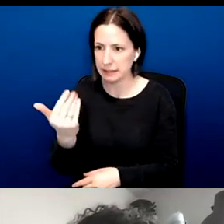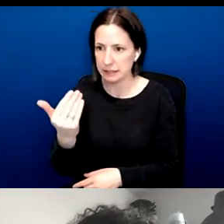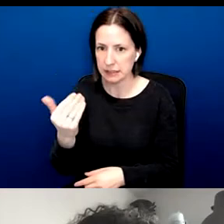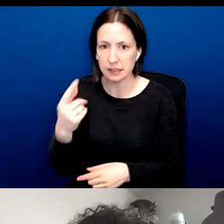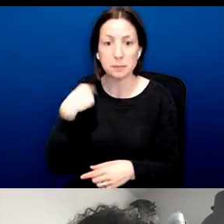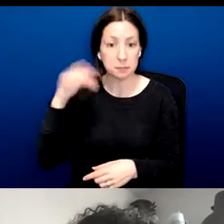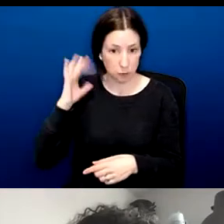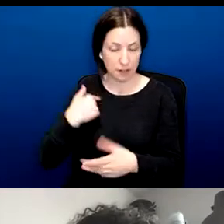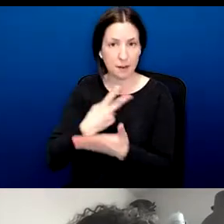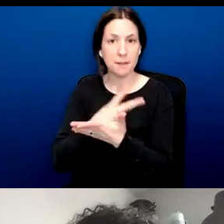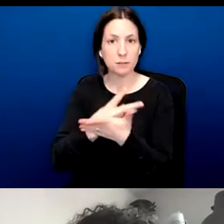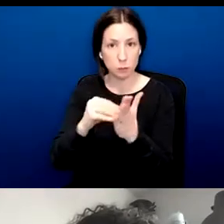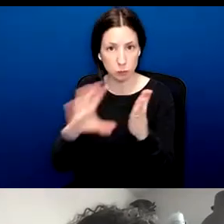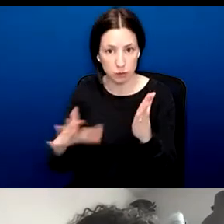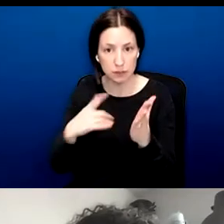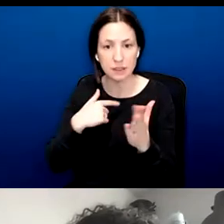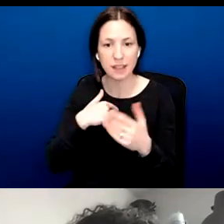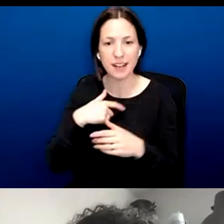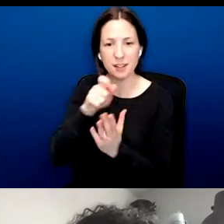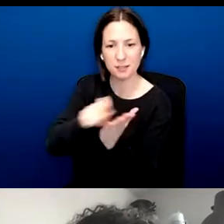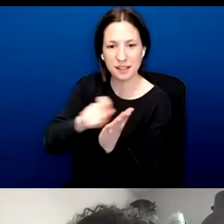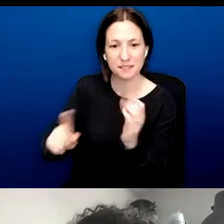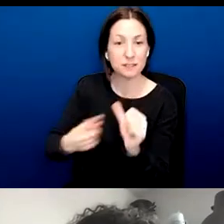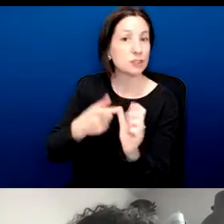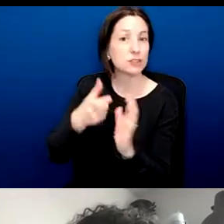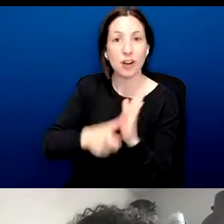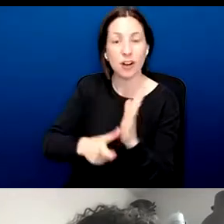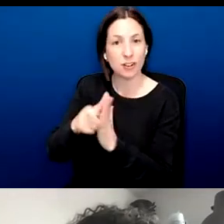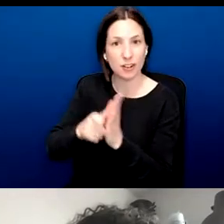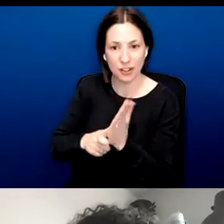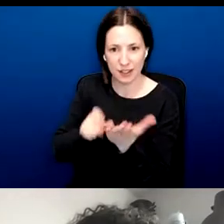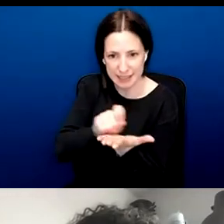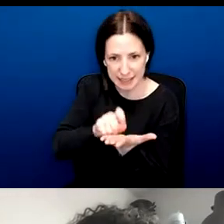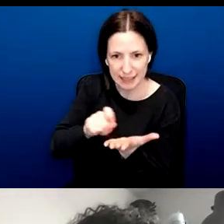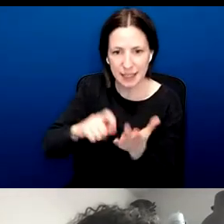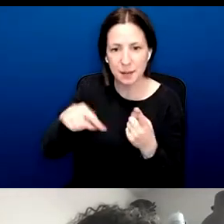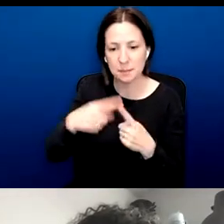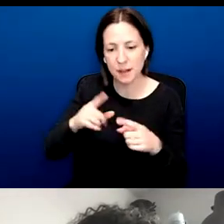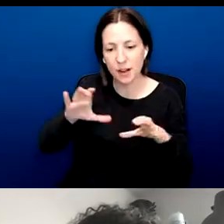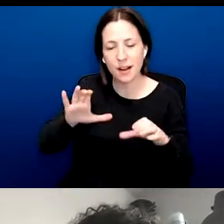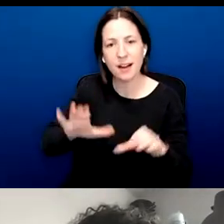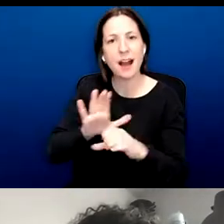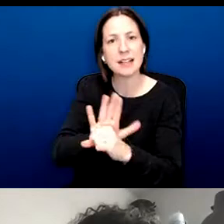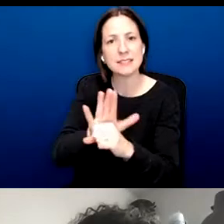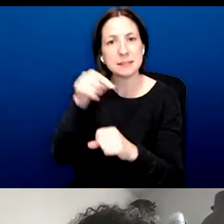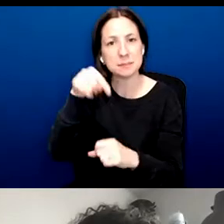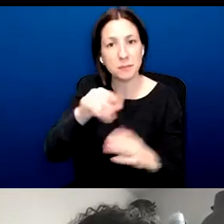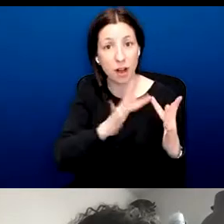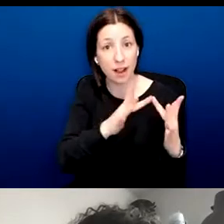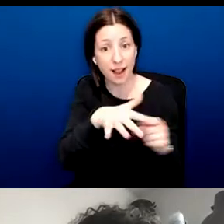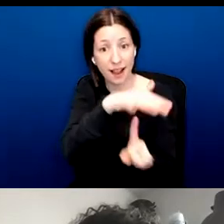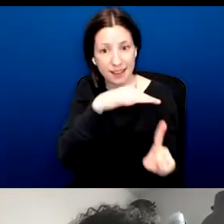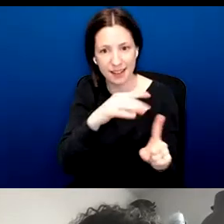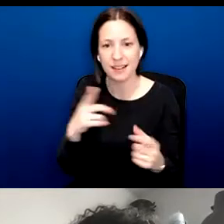master's student then, and I was writing my first article looking at activism in online spaces. And I sent a cold email to Dr.